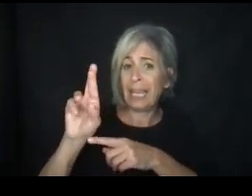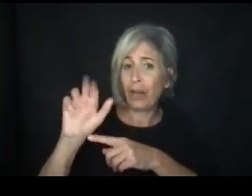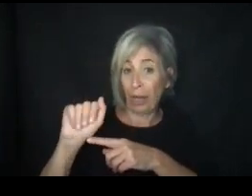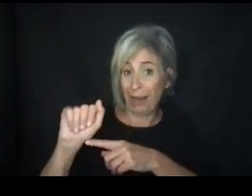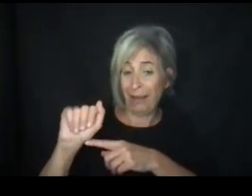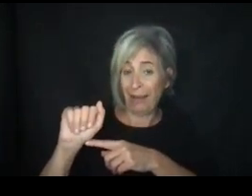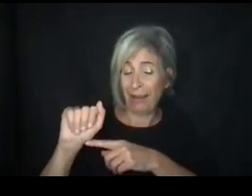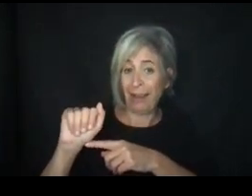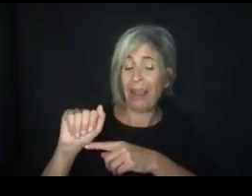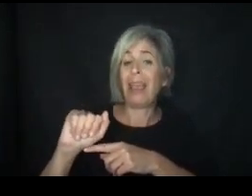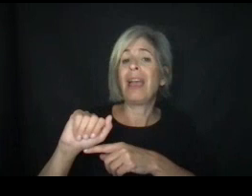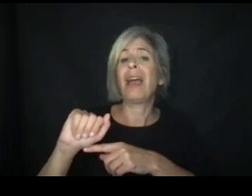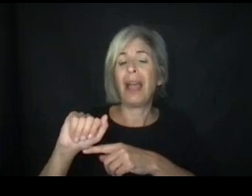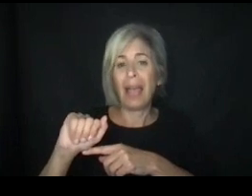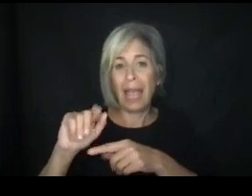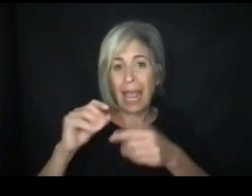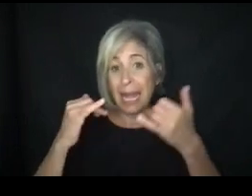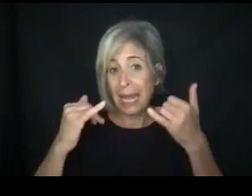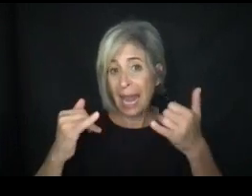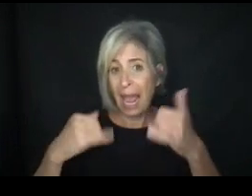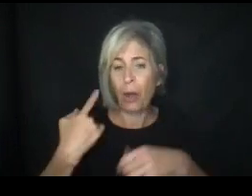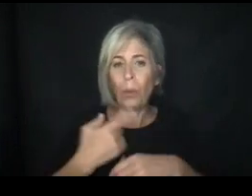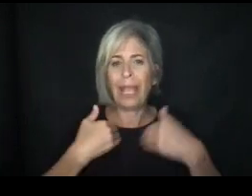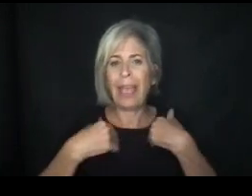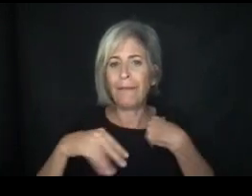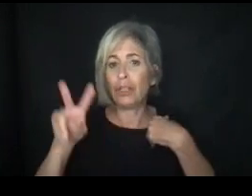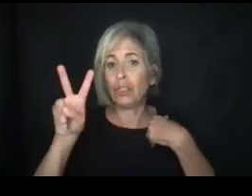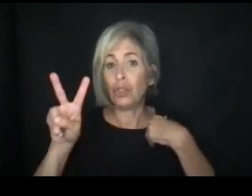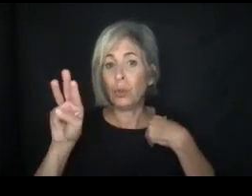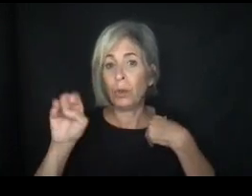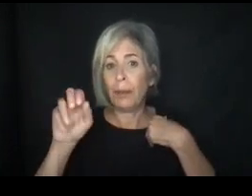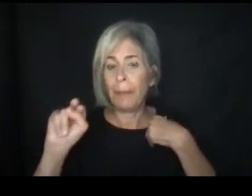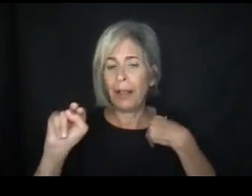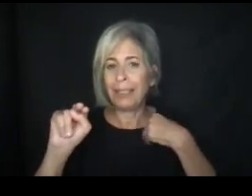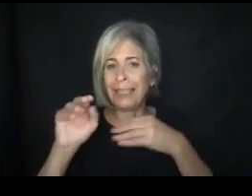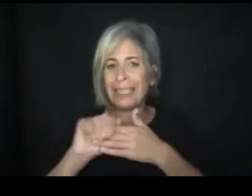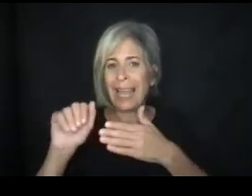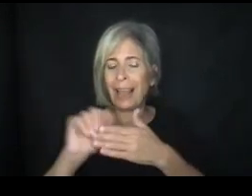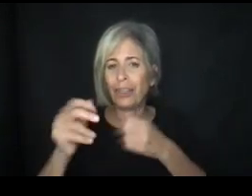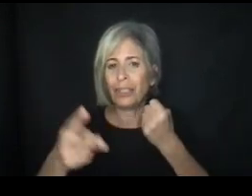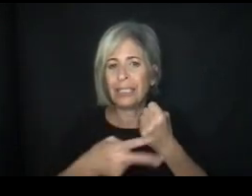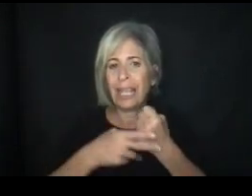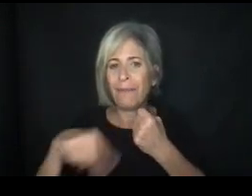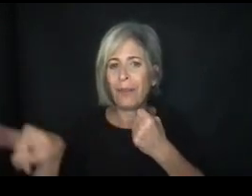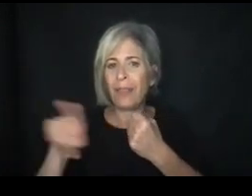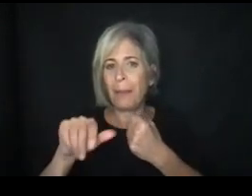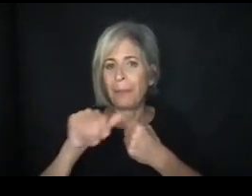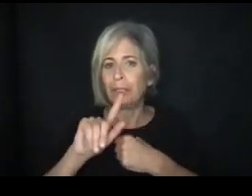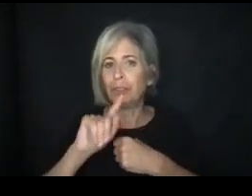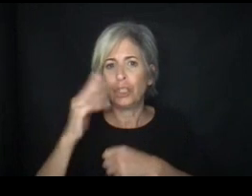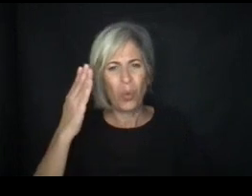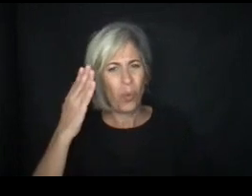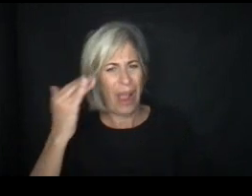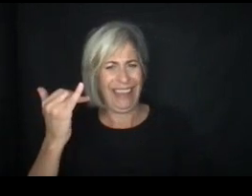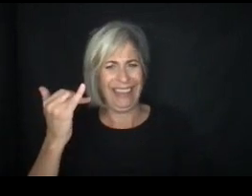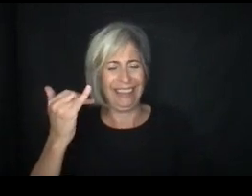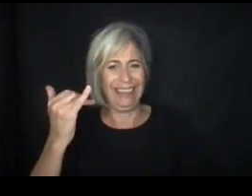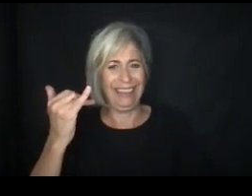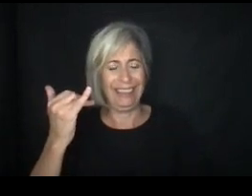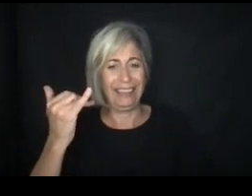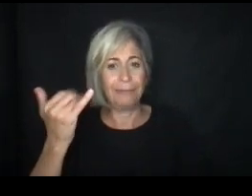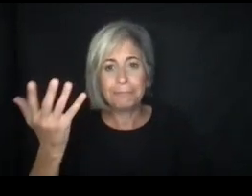or the city. And now we have $2 million allocated for them. I'm not sure why, but they said maybe or maybe